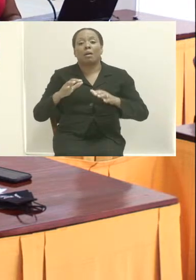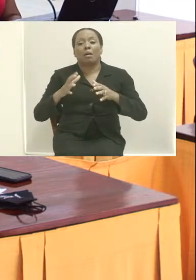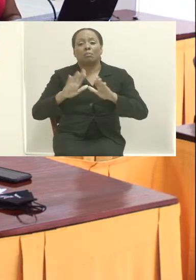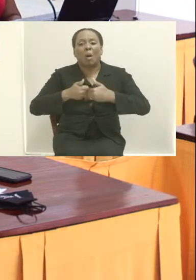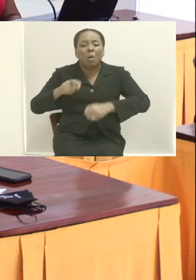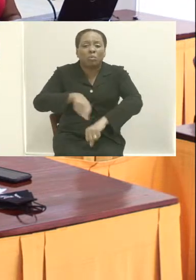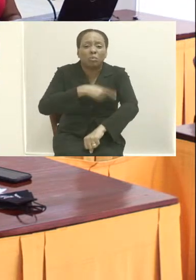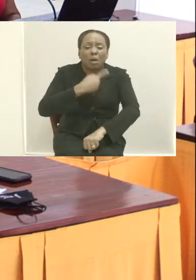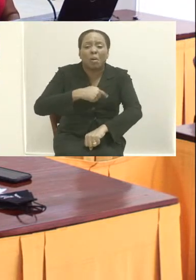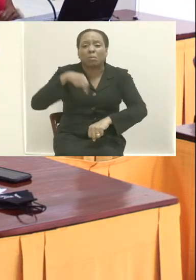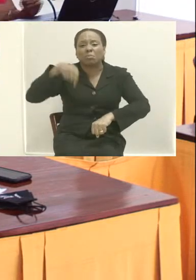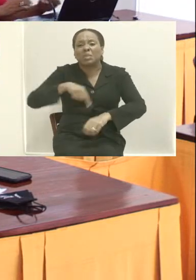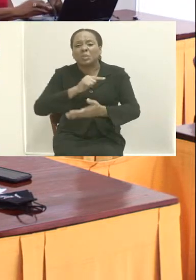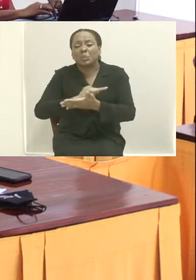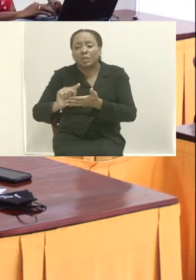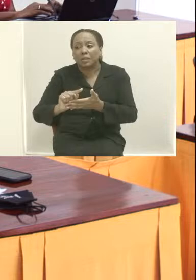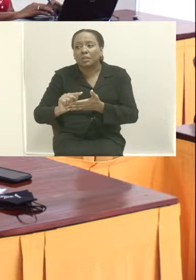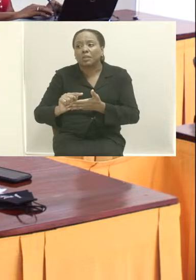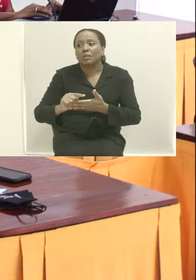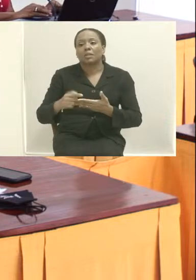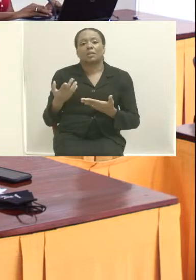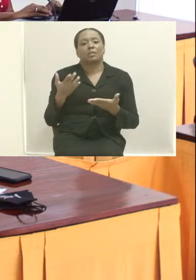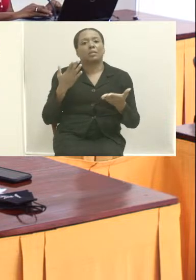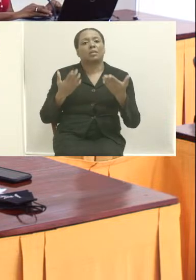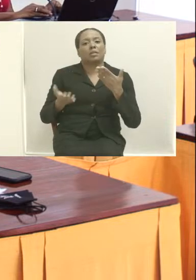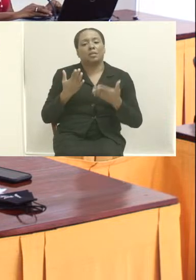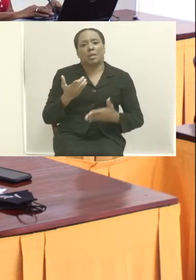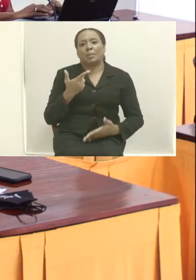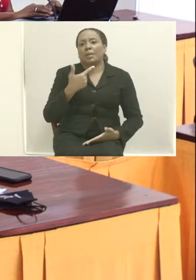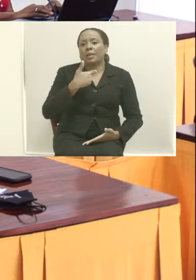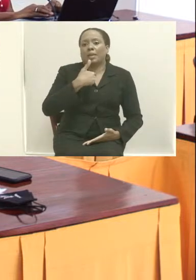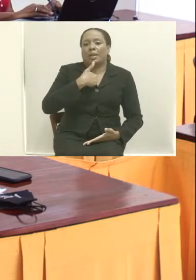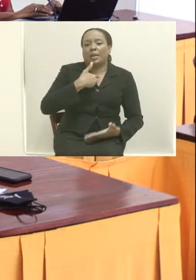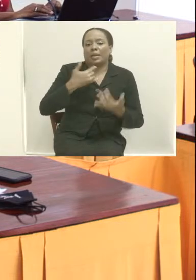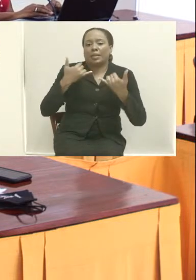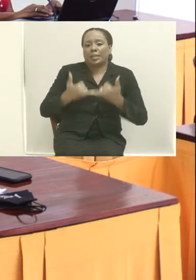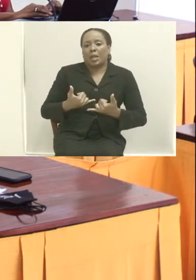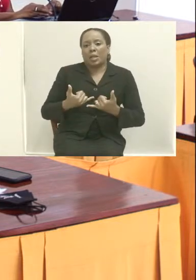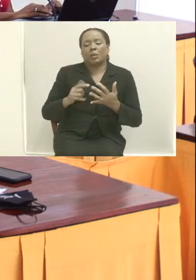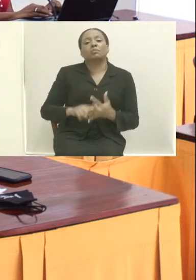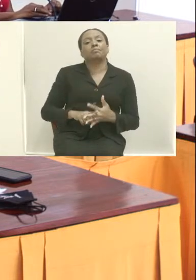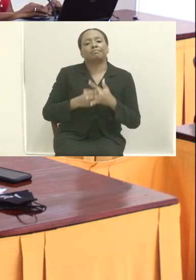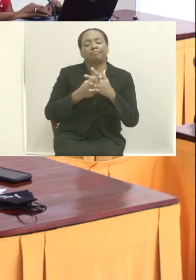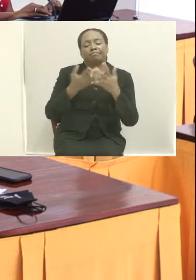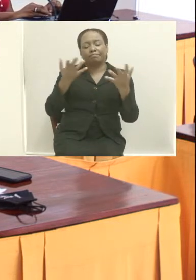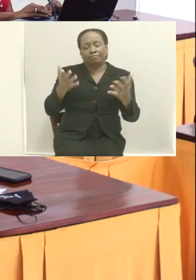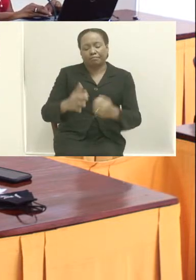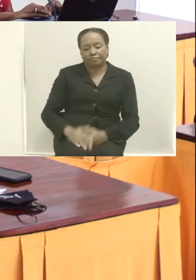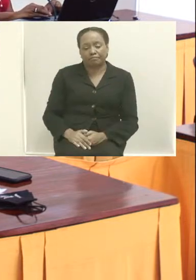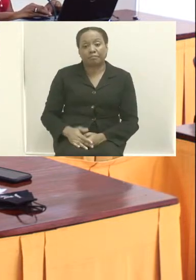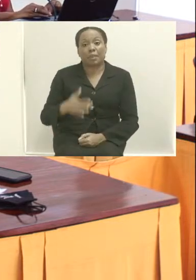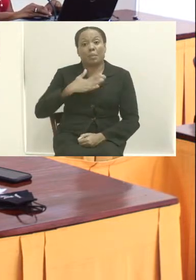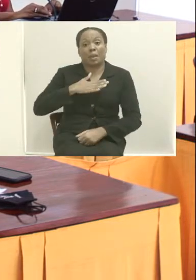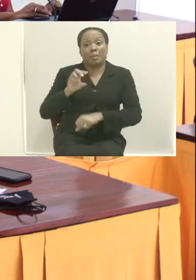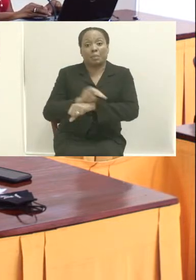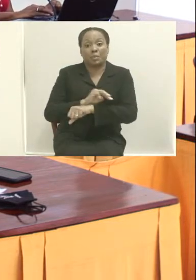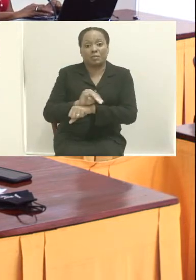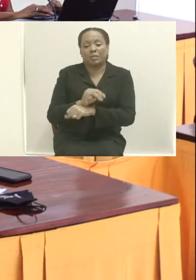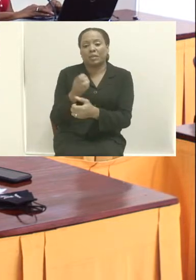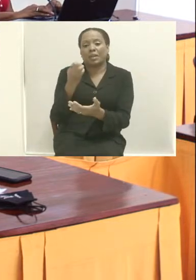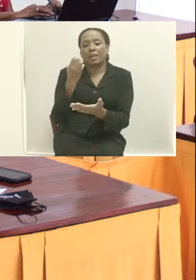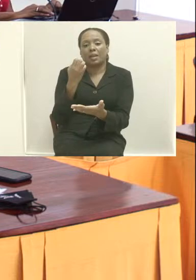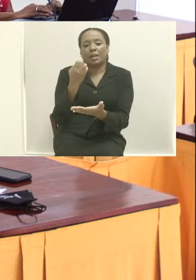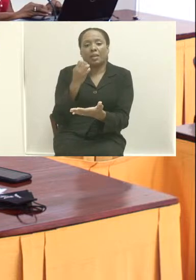lengthier introduction than perhaps I ordinarily would have. The Ministry of Energy, Small Business and Entrepreneurship, ma'am,